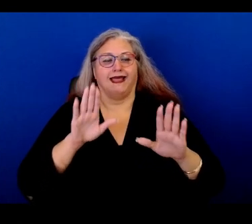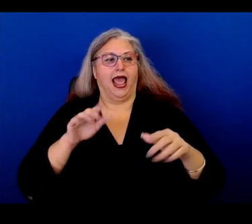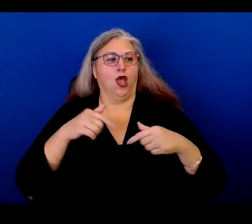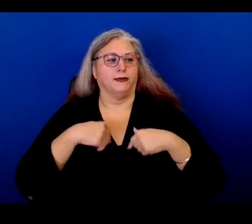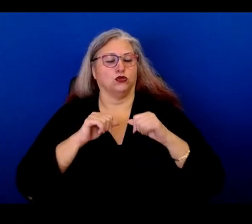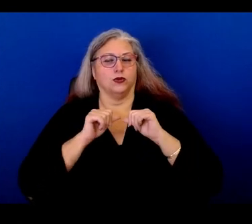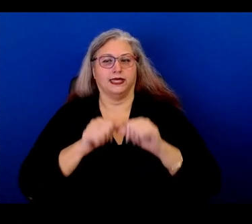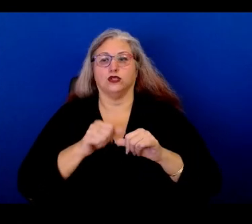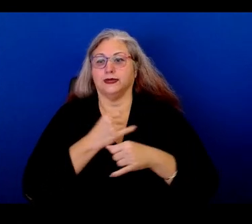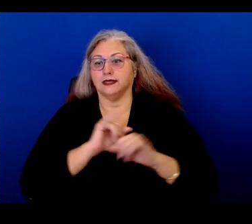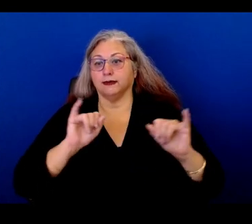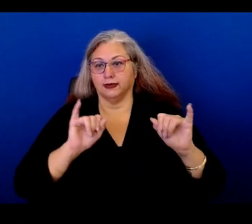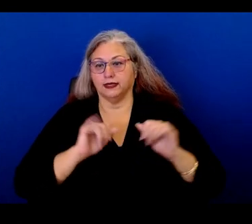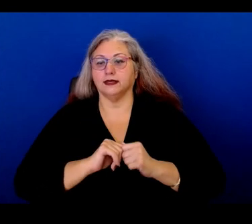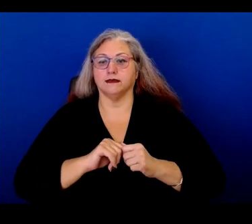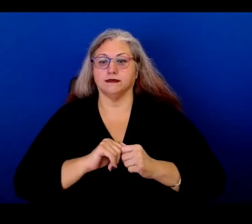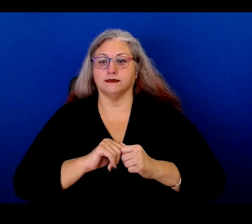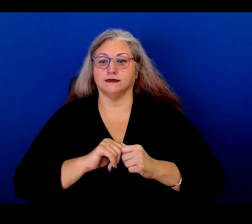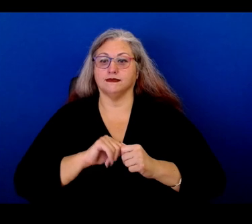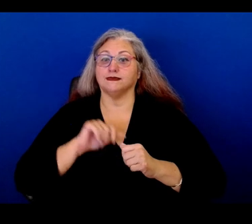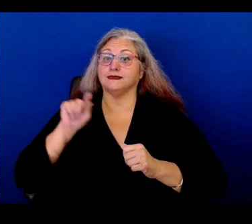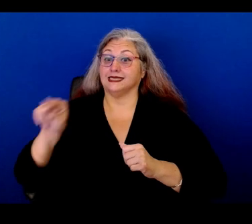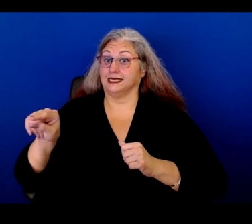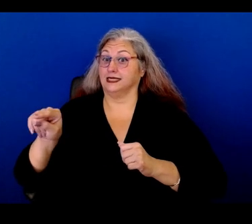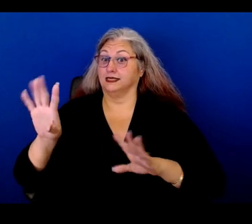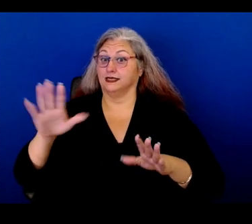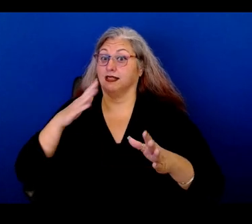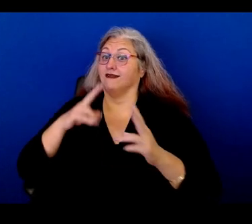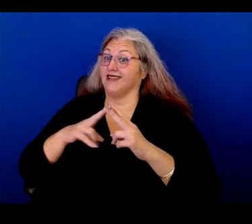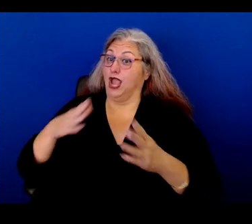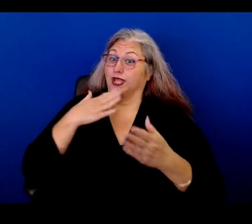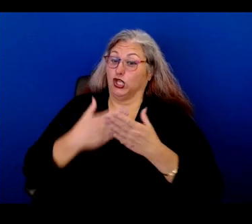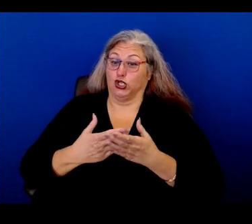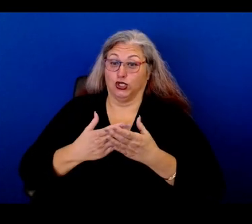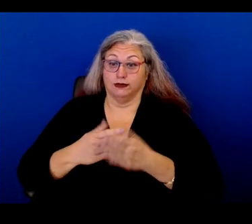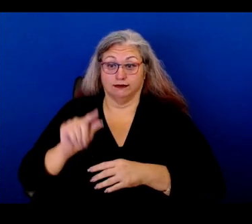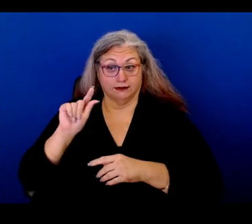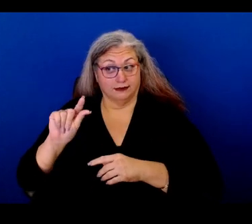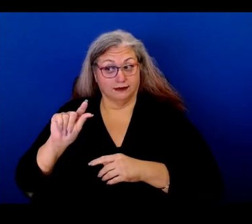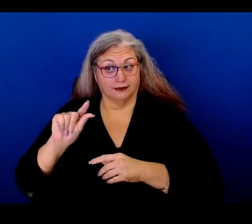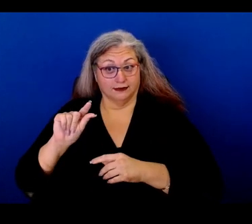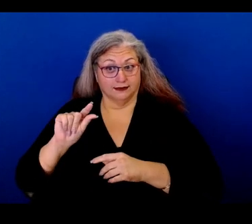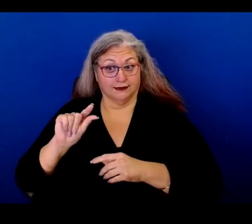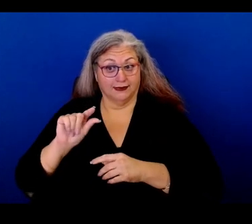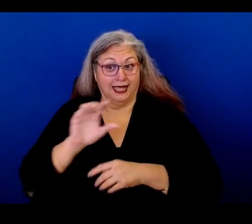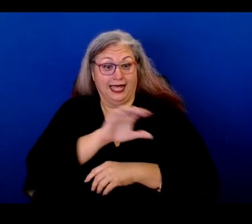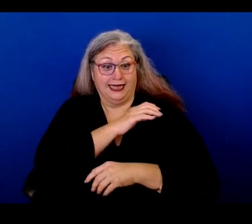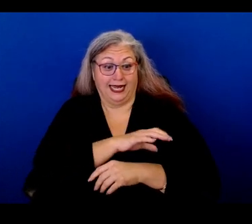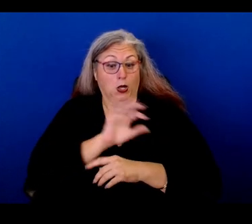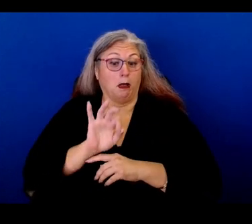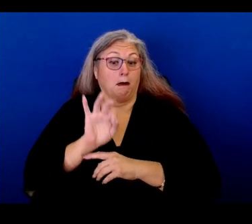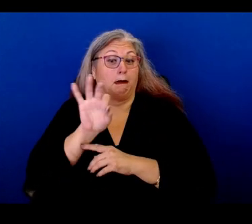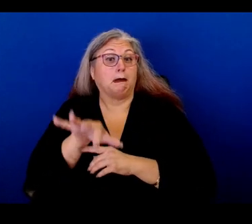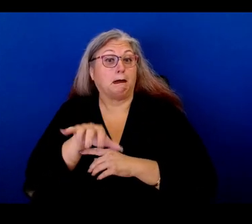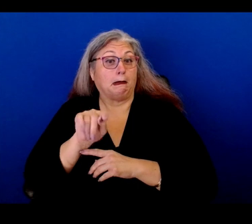my independence. This is a very good little handy clinical pearl